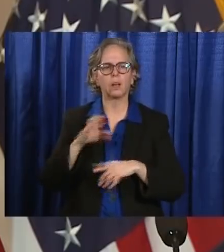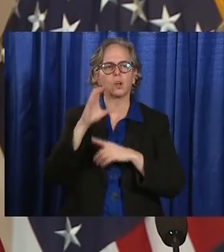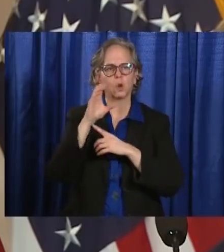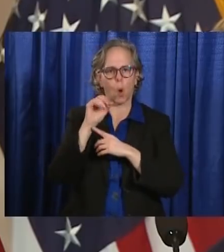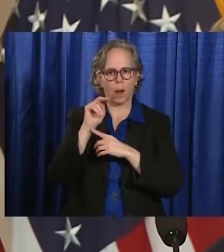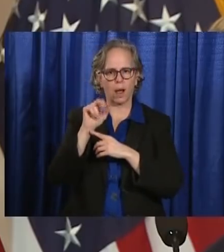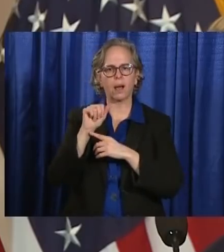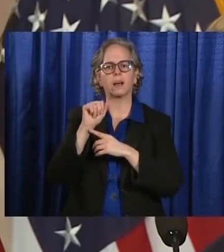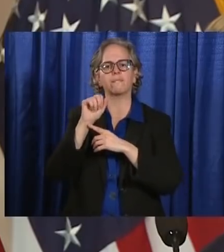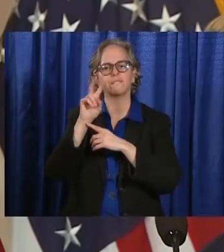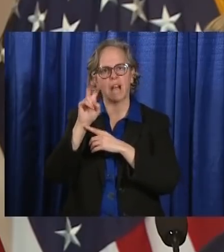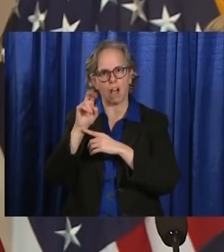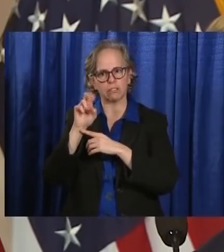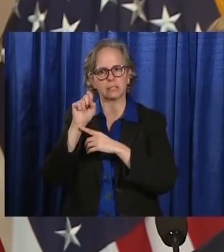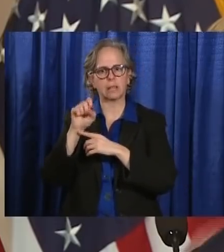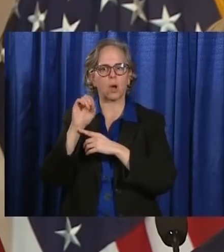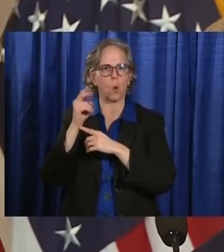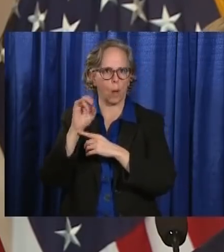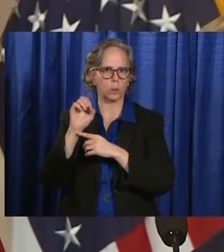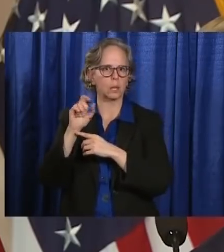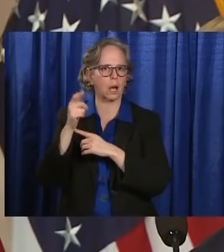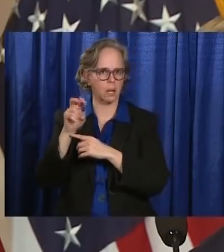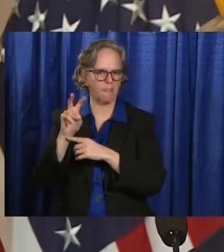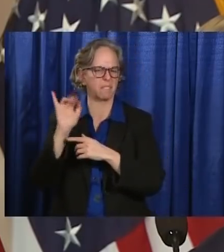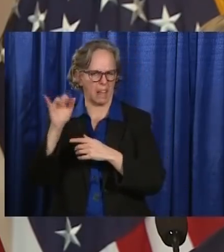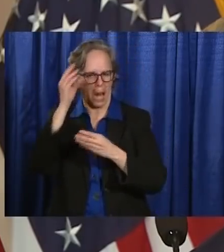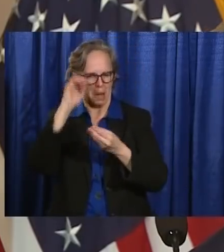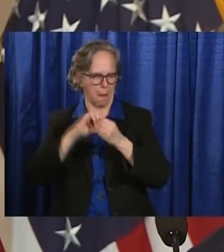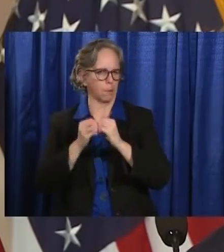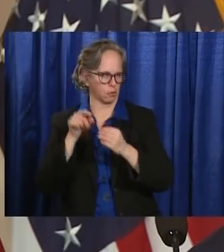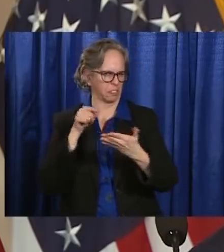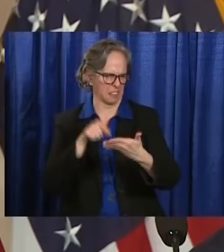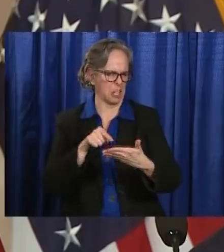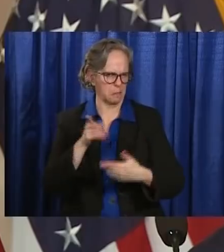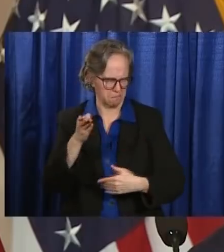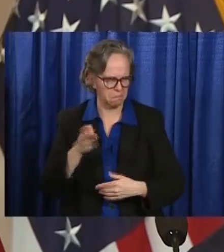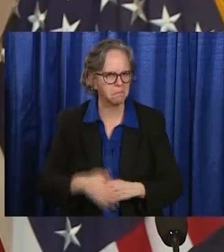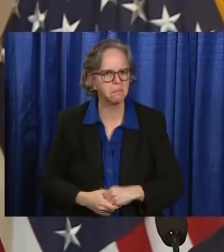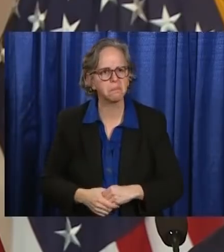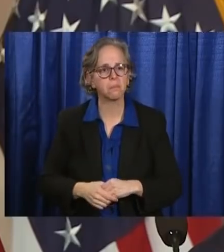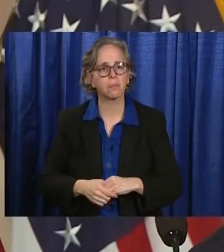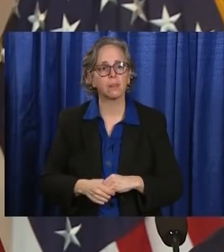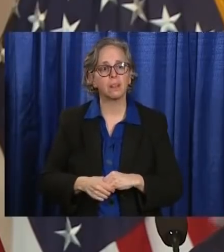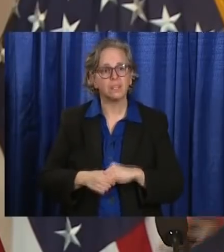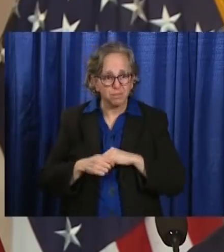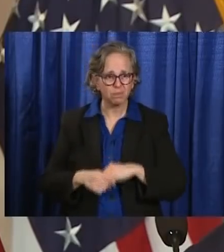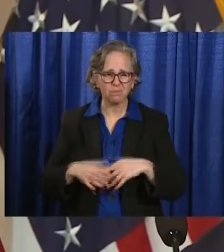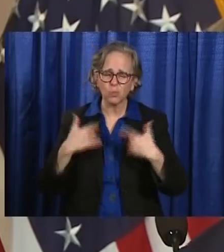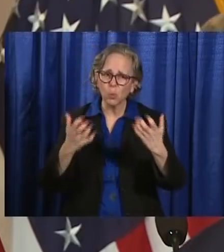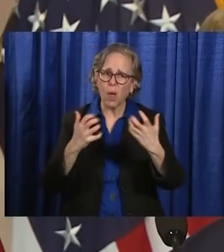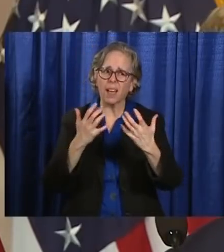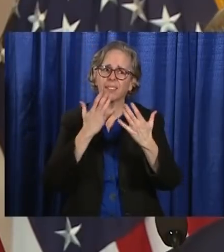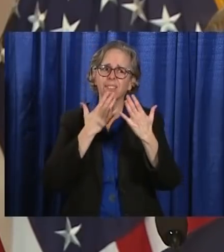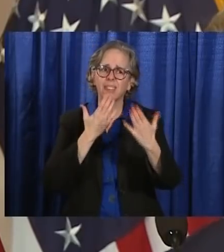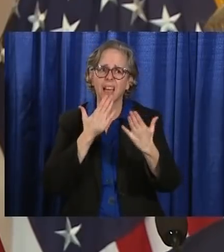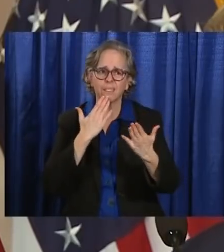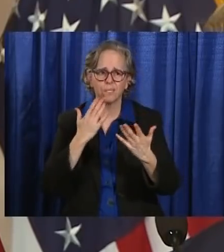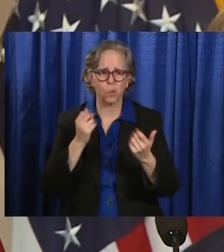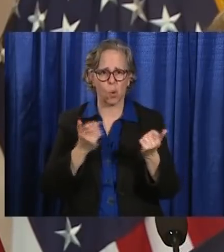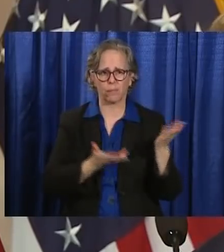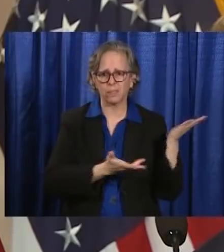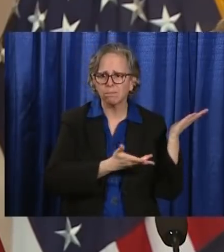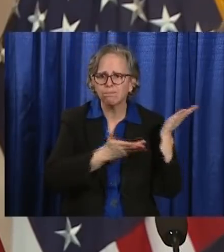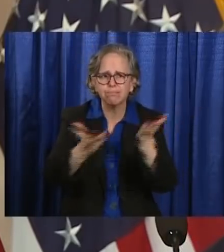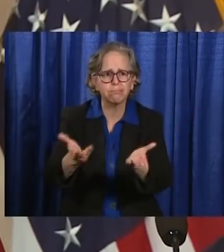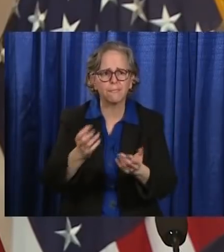our appreciation and thanks to the home delivered meal providers, from the food distributors to the food preparers to the volunteers. We are so